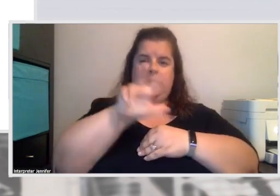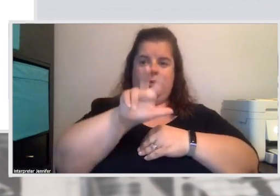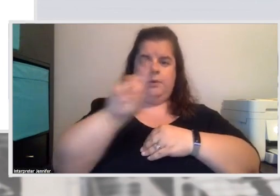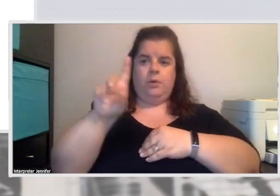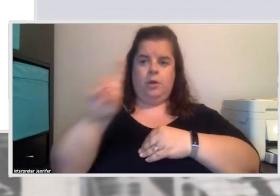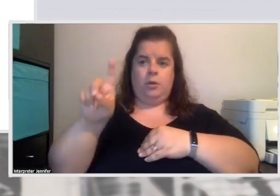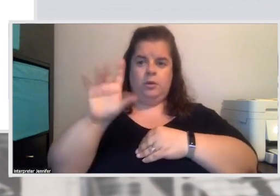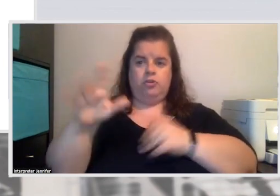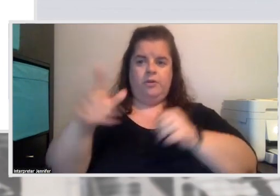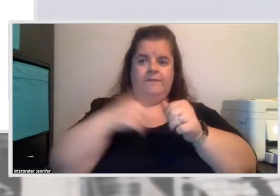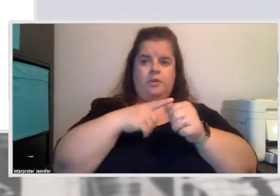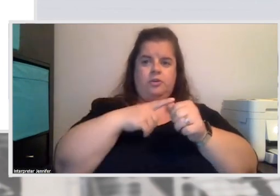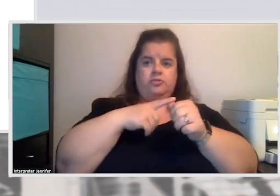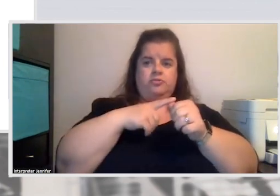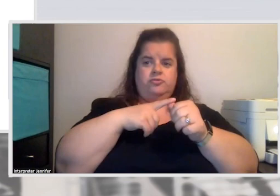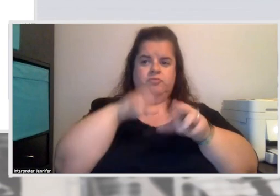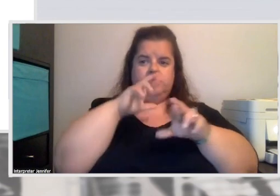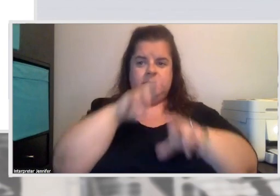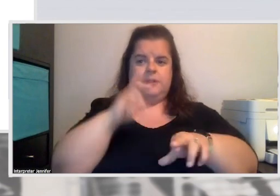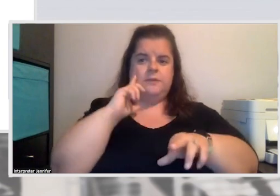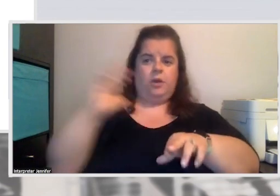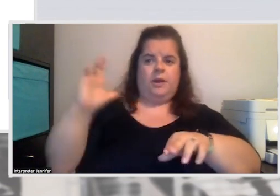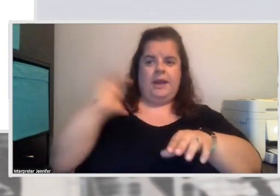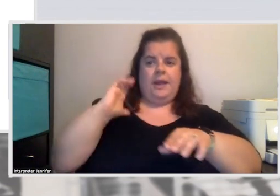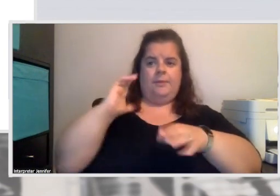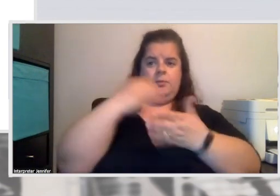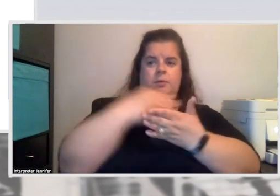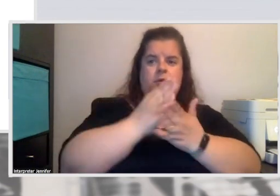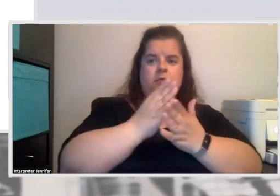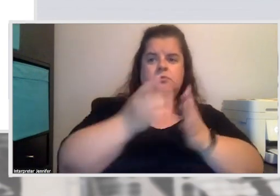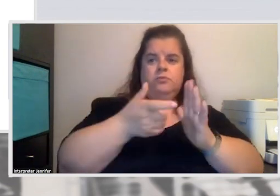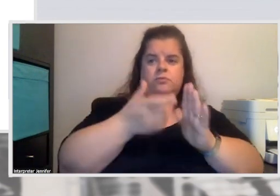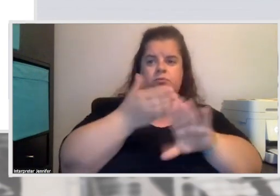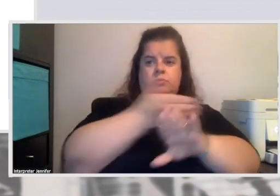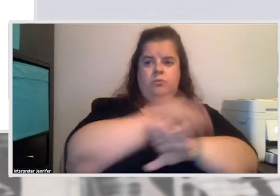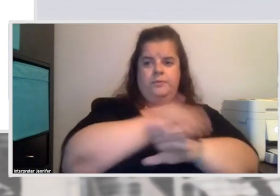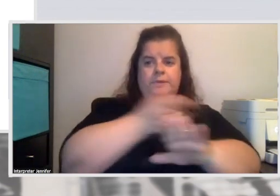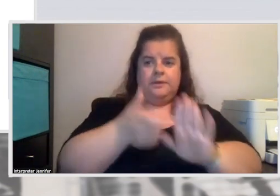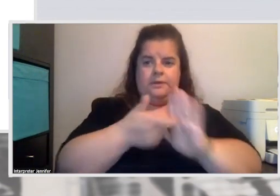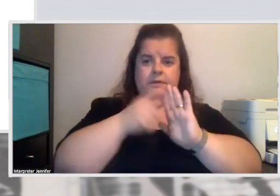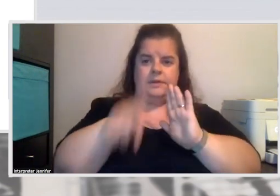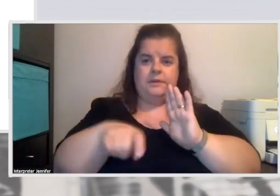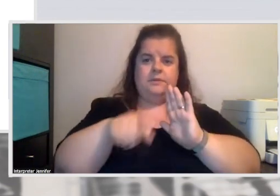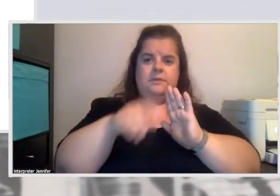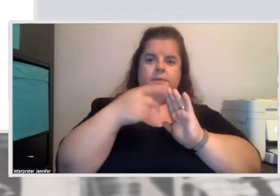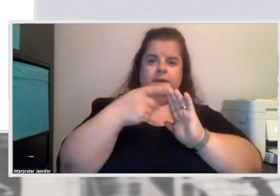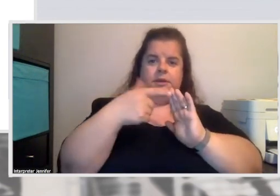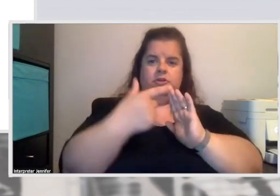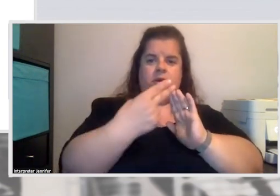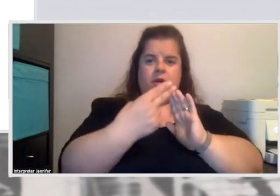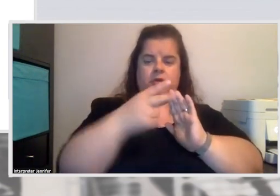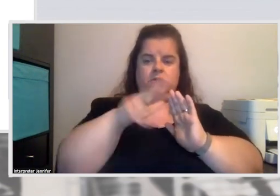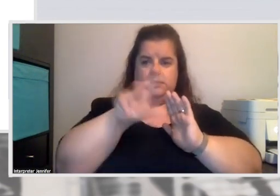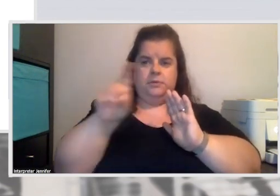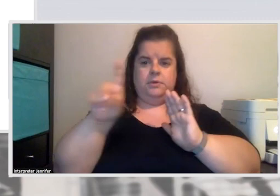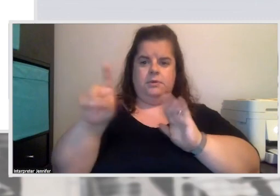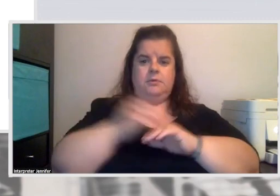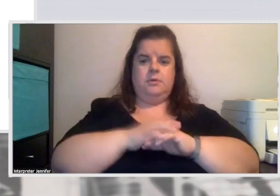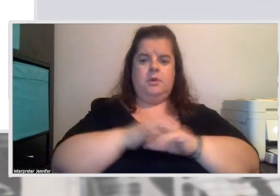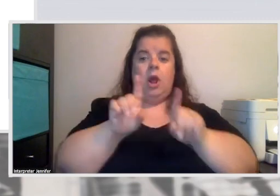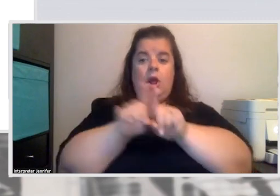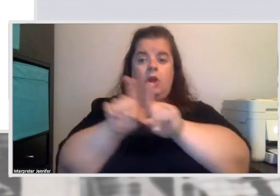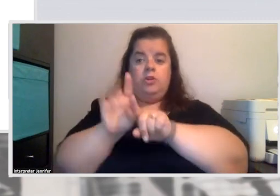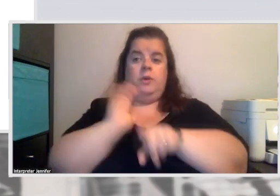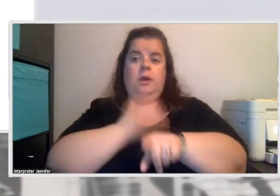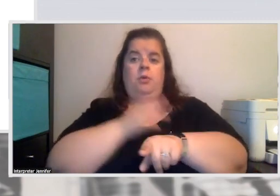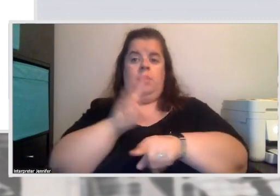line of defense for capital needs. If you see something, you can always tweet at them at PGH311. There's also our website for the